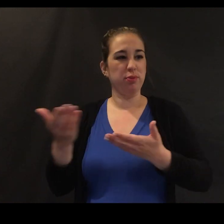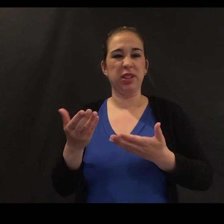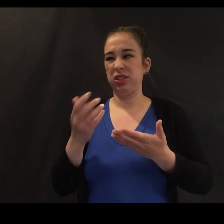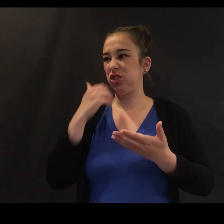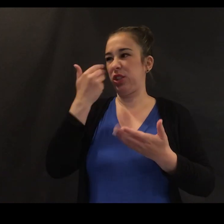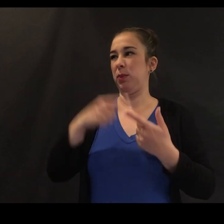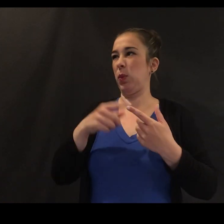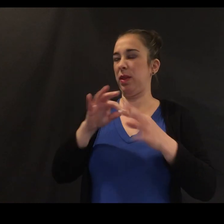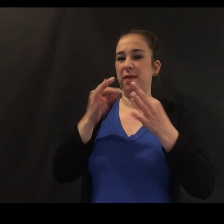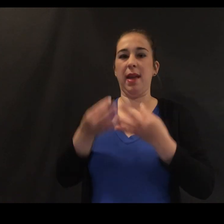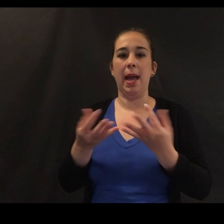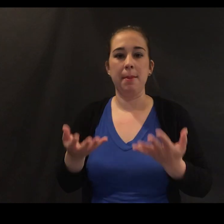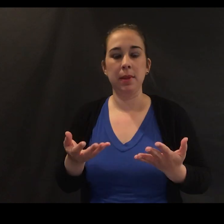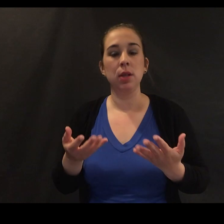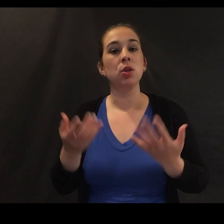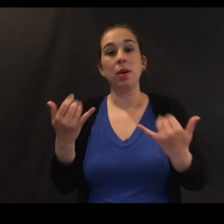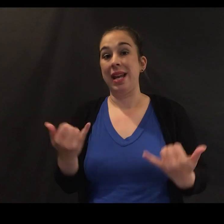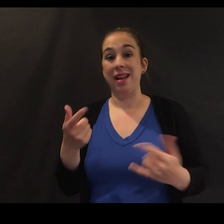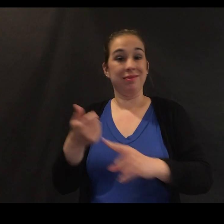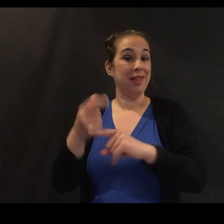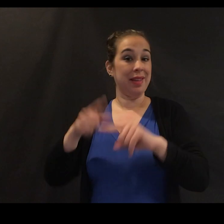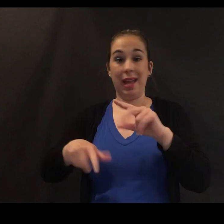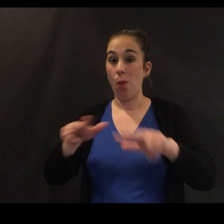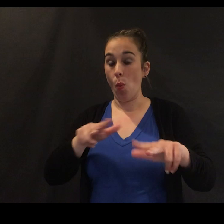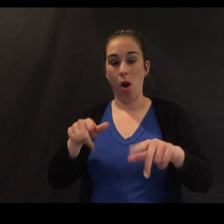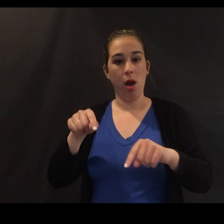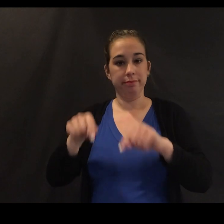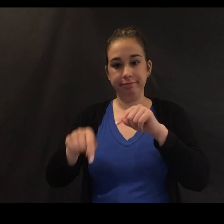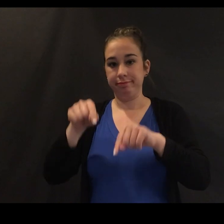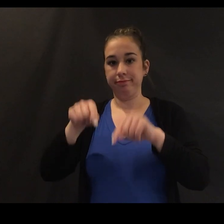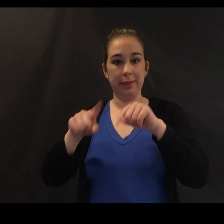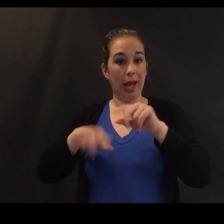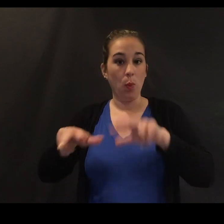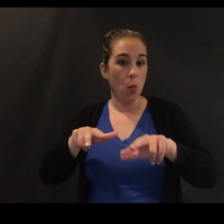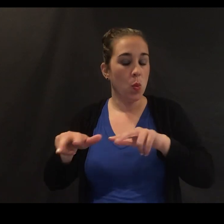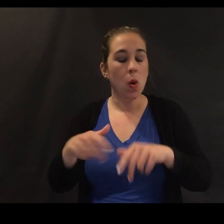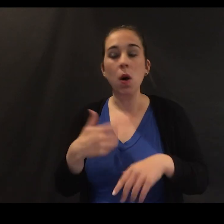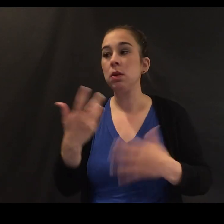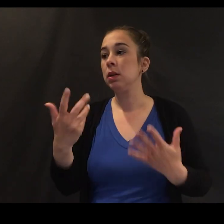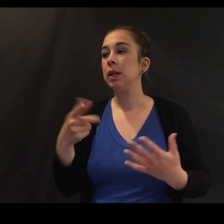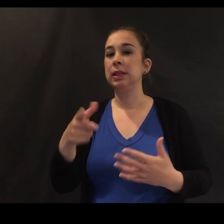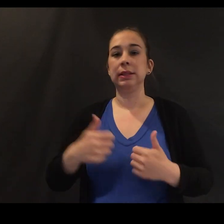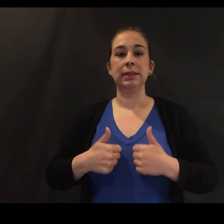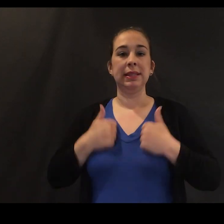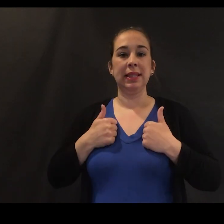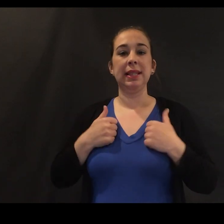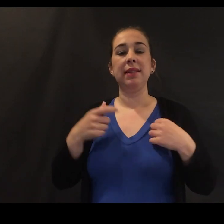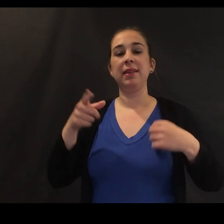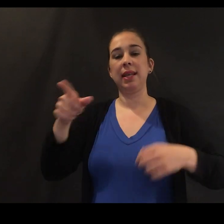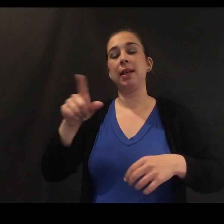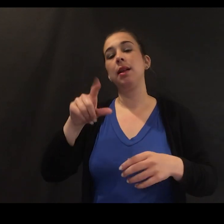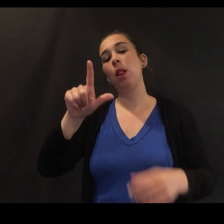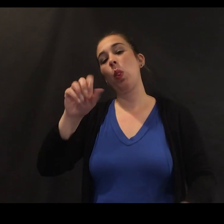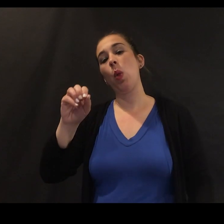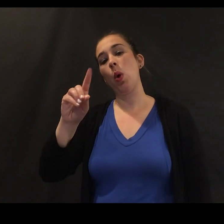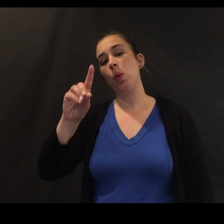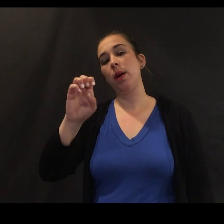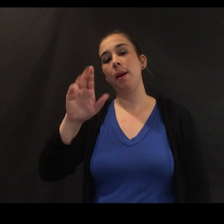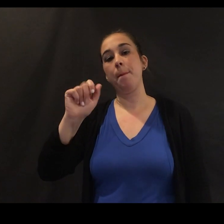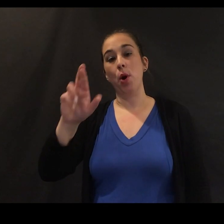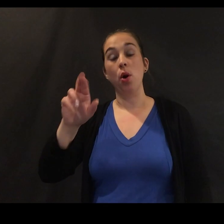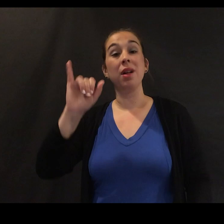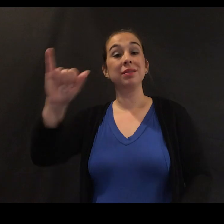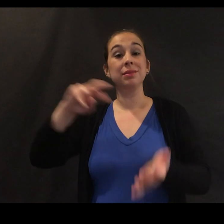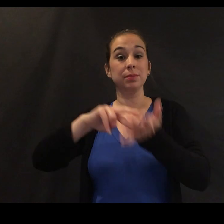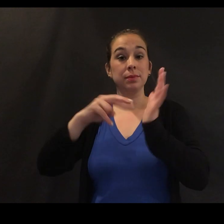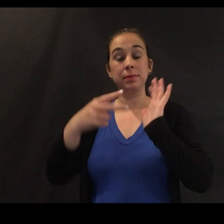Now he has no ability to walk. He's lame in both feet, and he's been living away in a place called Lodebar. And the word Lodebar